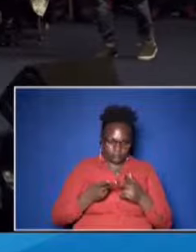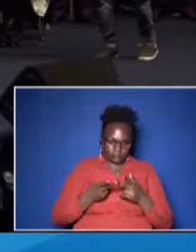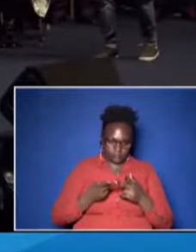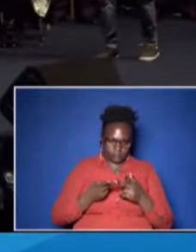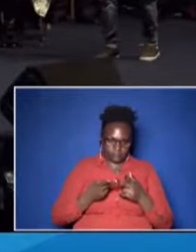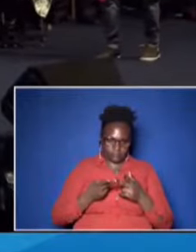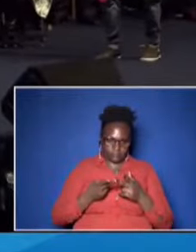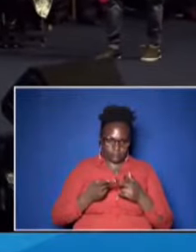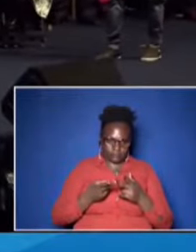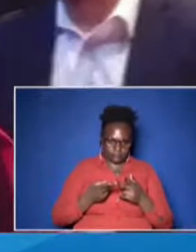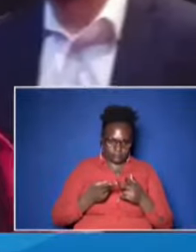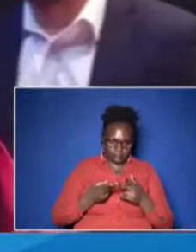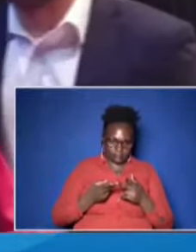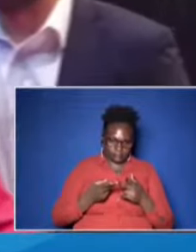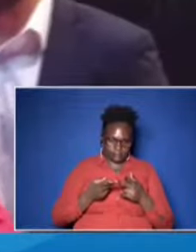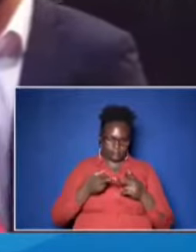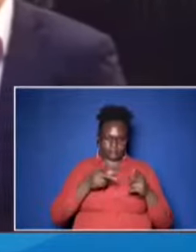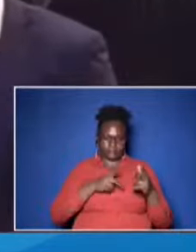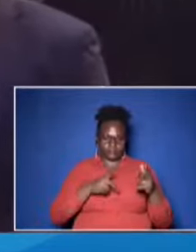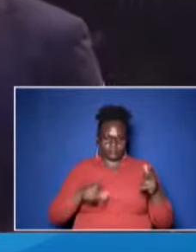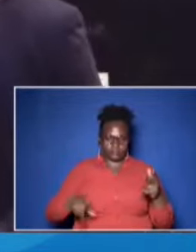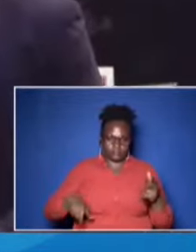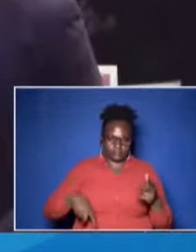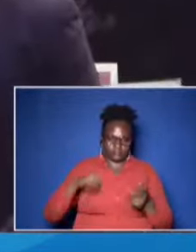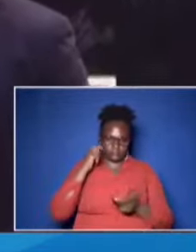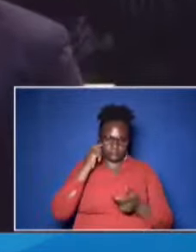the presence of the